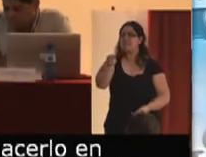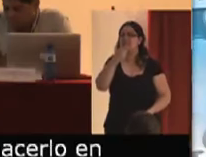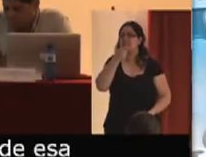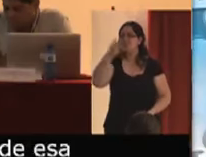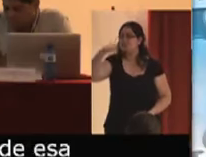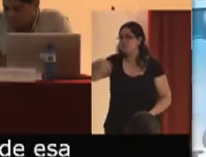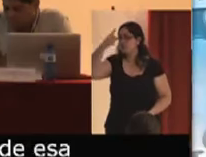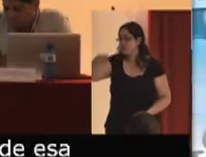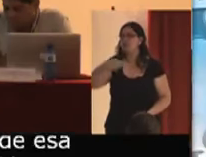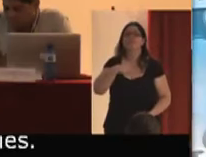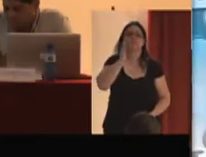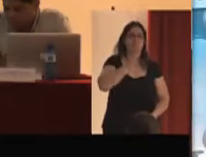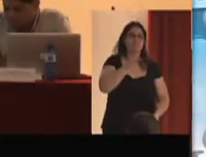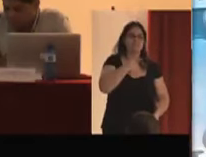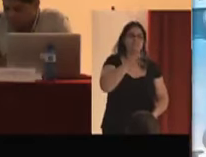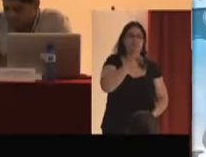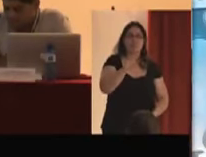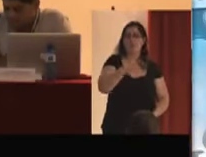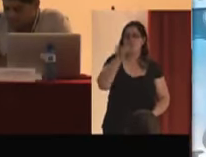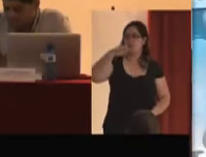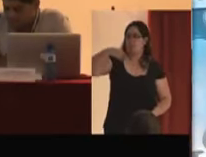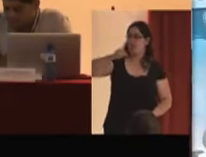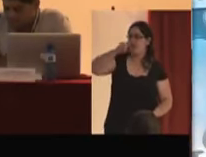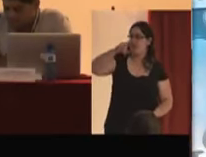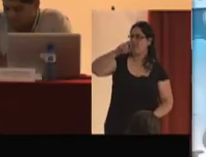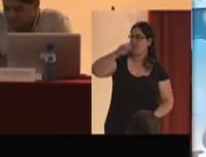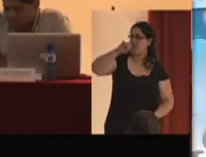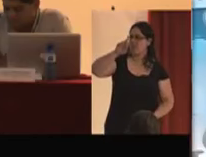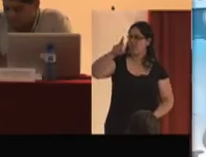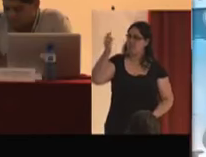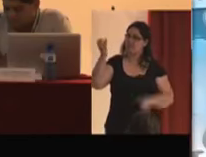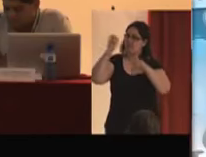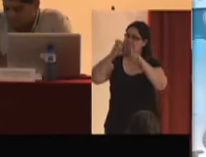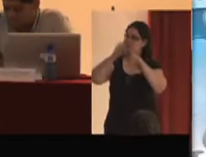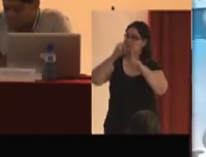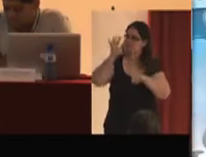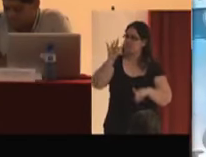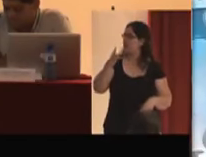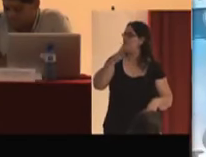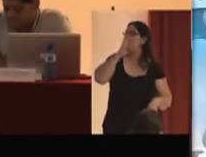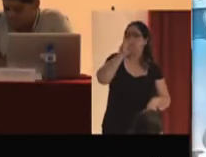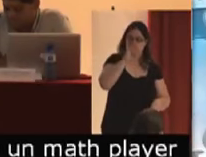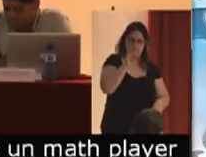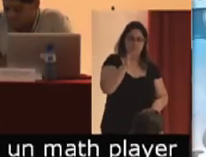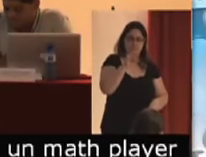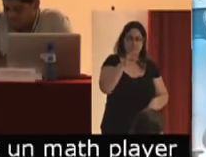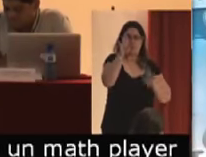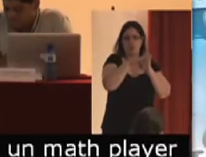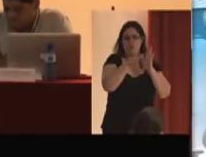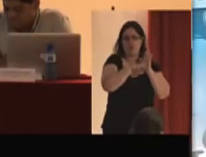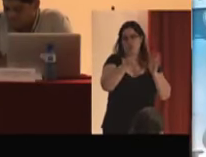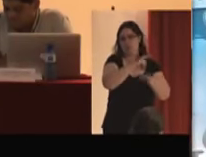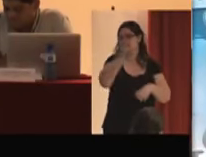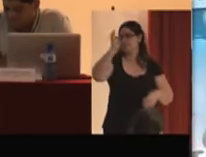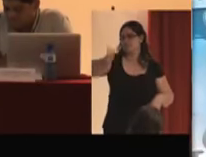you aware of this problem? Yes, we are. And you need to install a math player or something. Yes, and a math